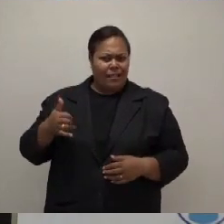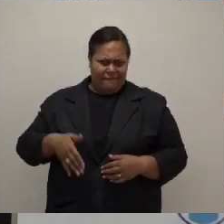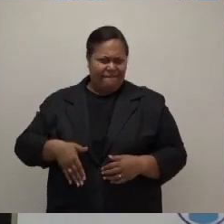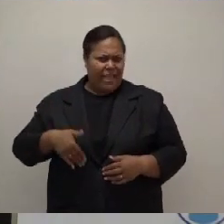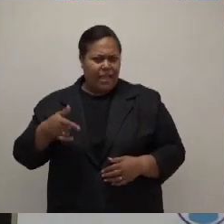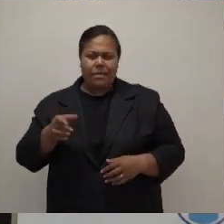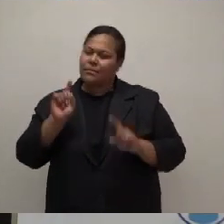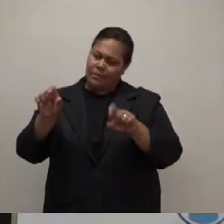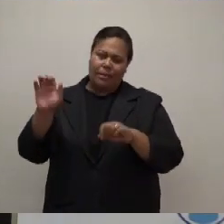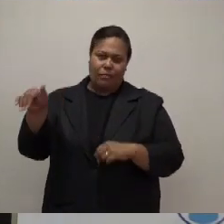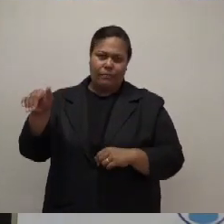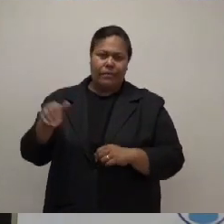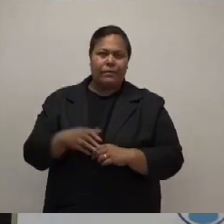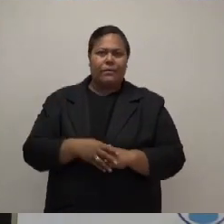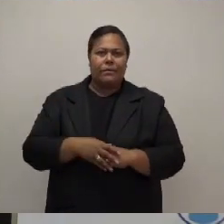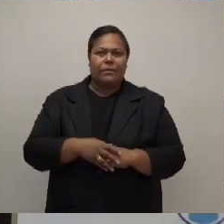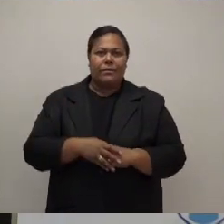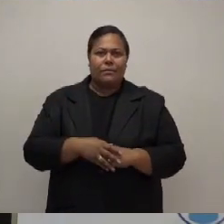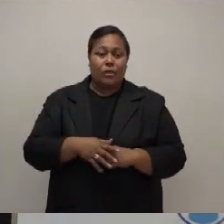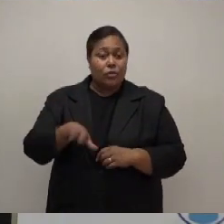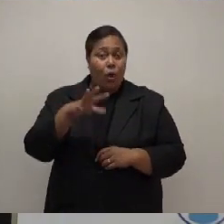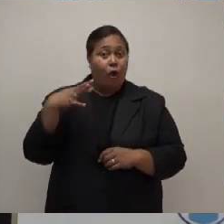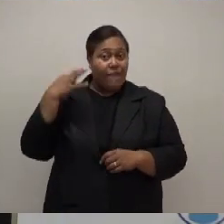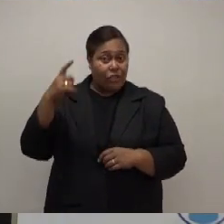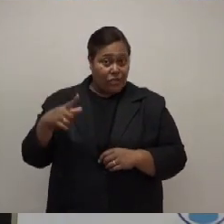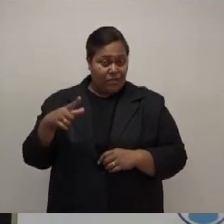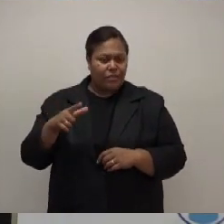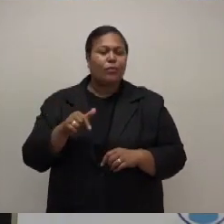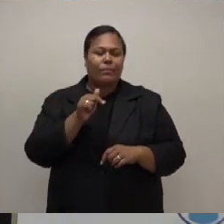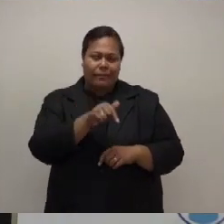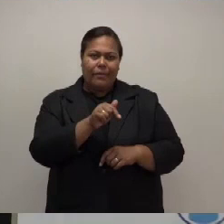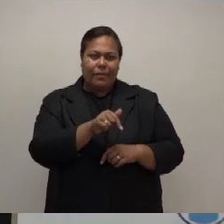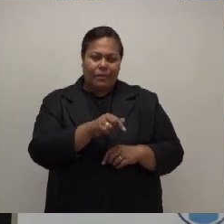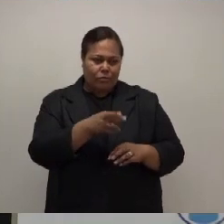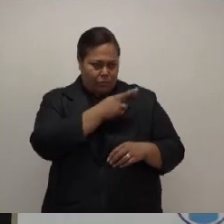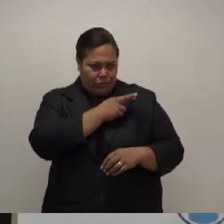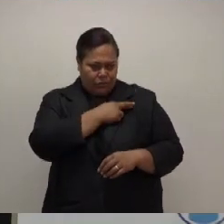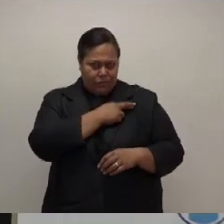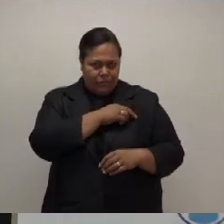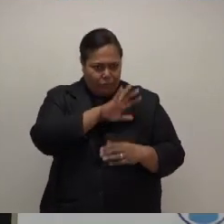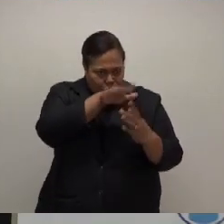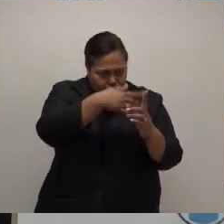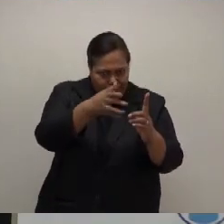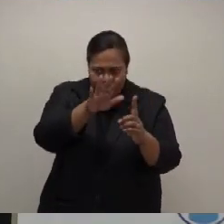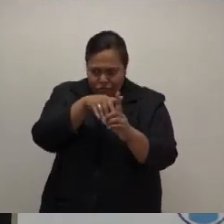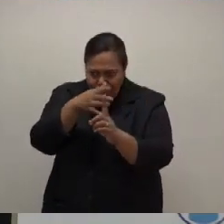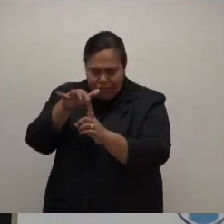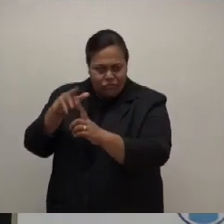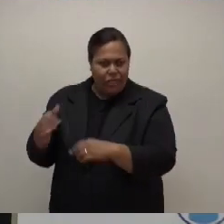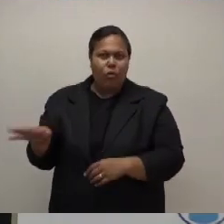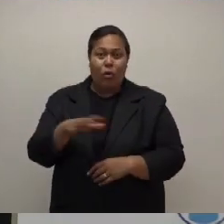Officials will be responsible for symptom screenings and should not allow anyone who is sick to play.